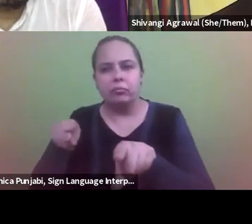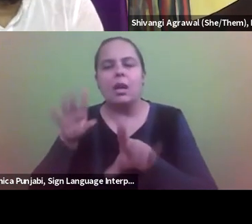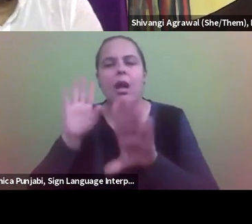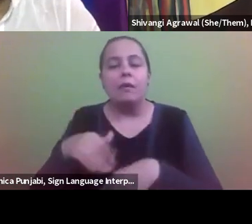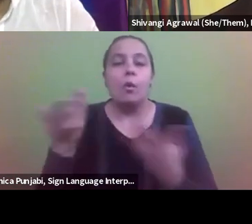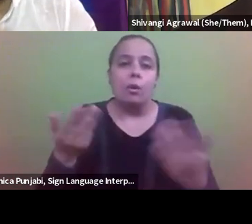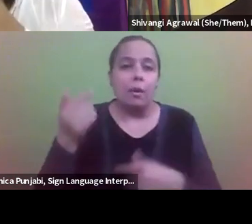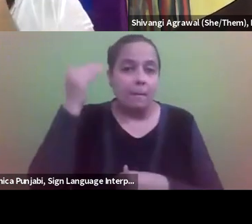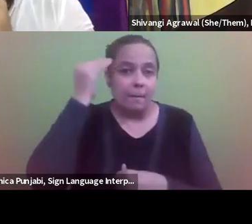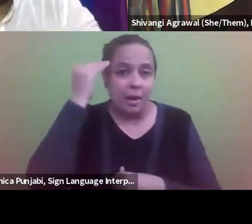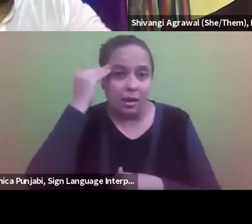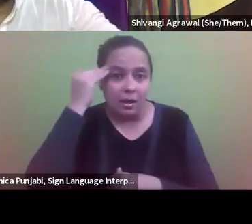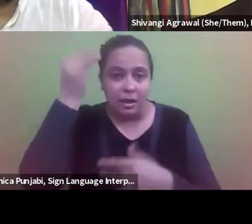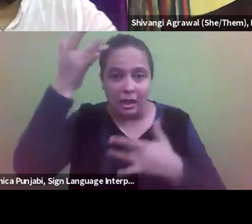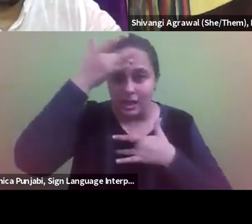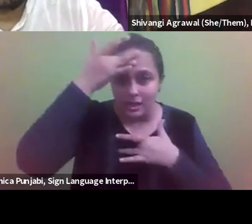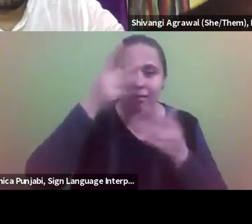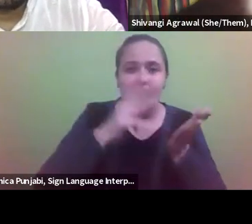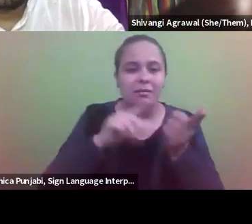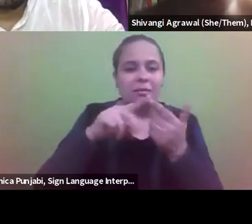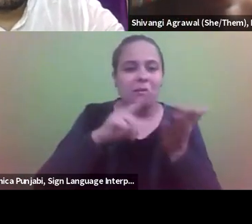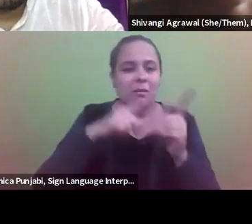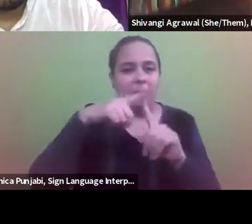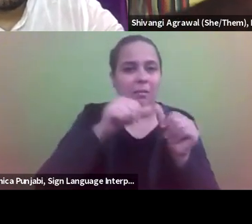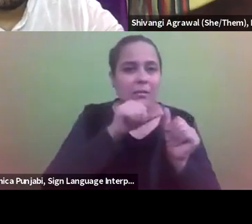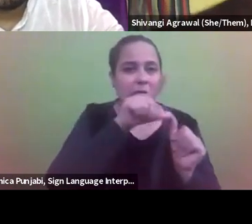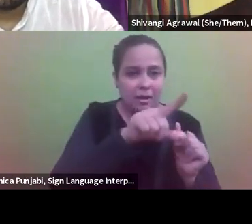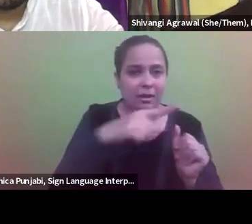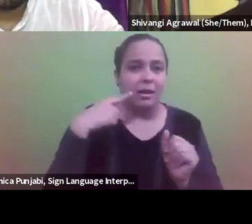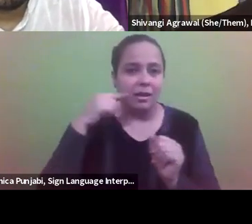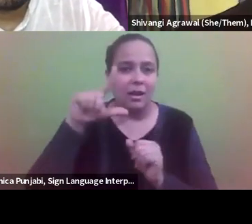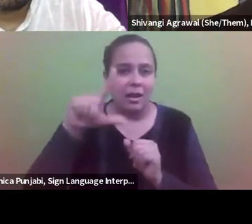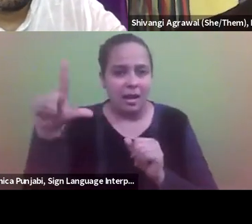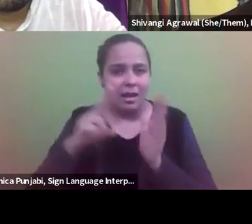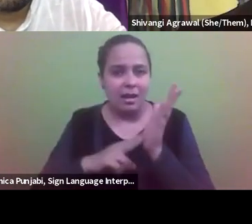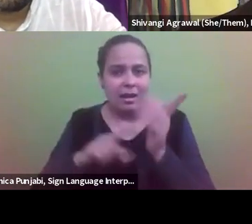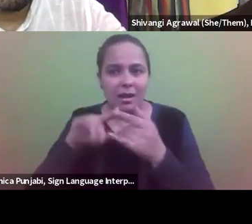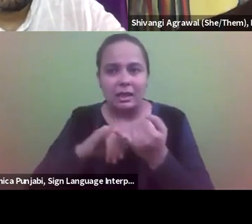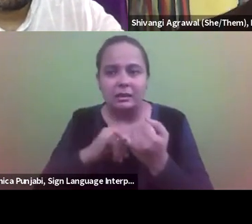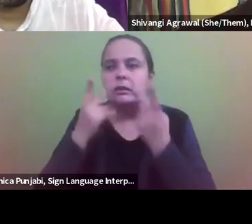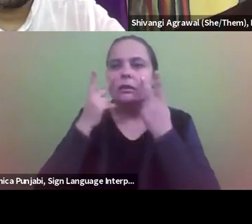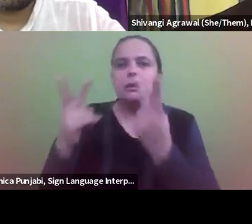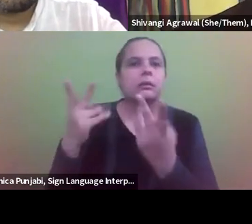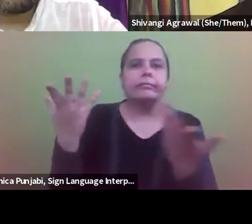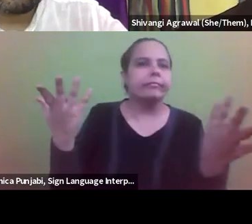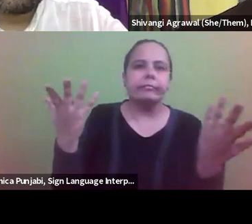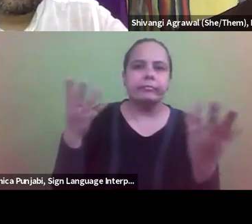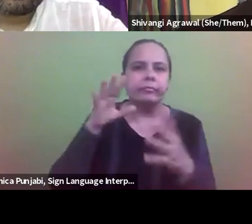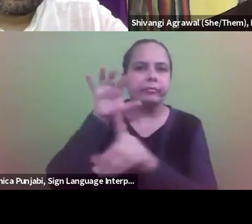all of these are like invisible disabilities. And I think it shouldn't matter